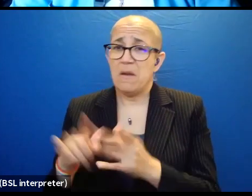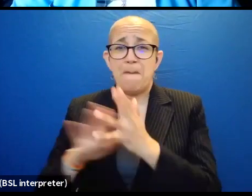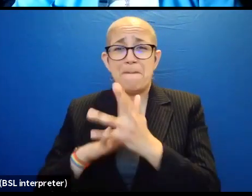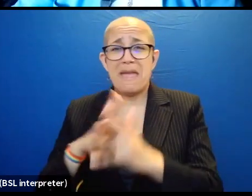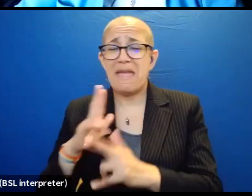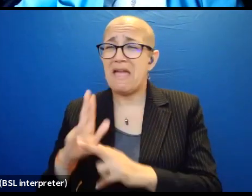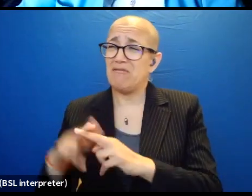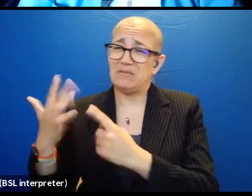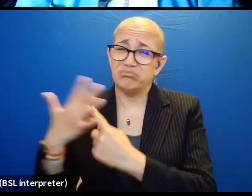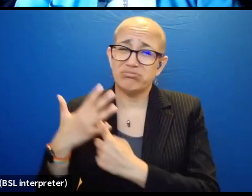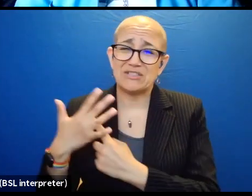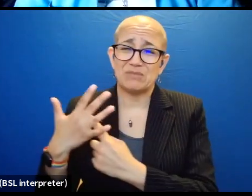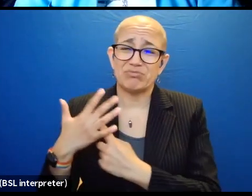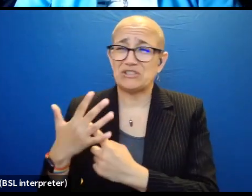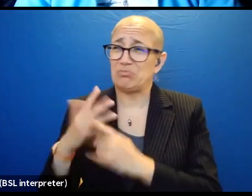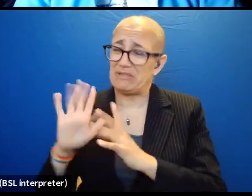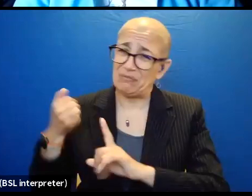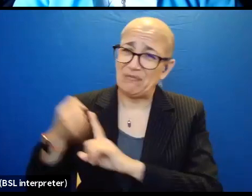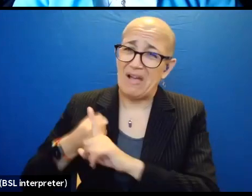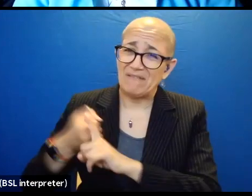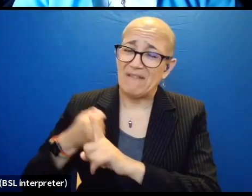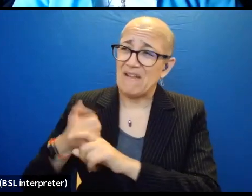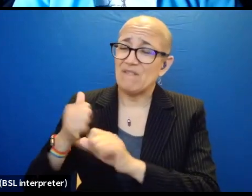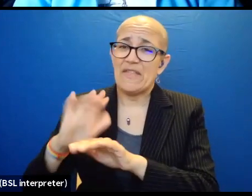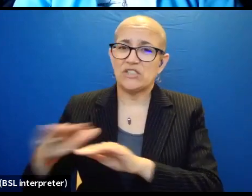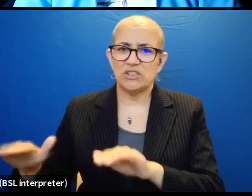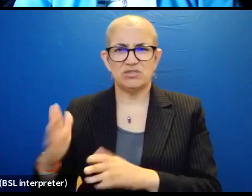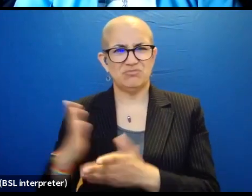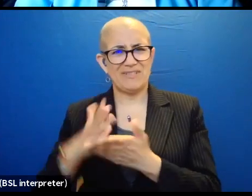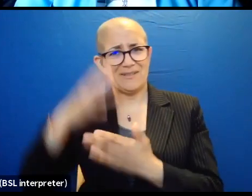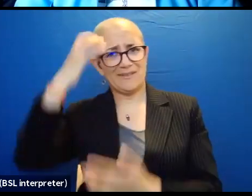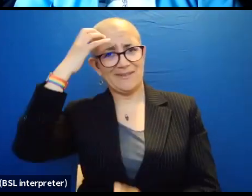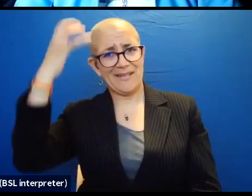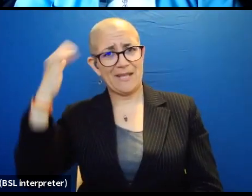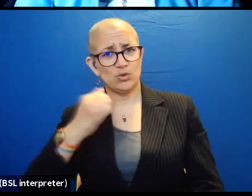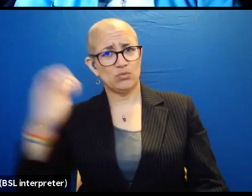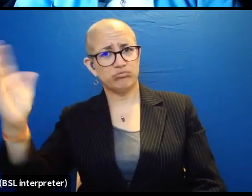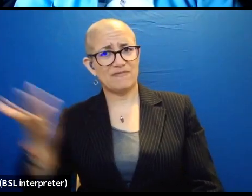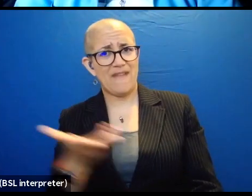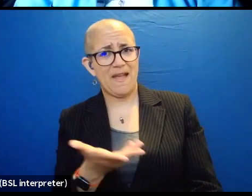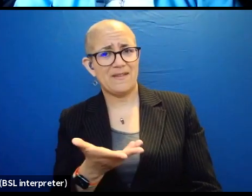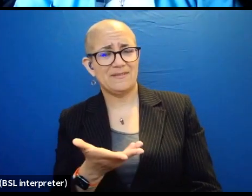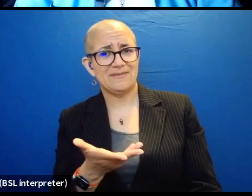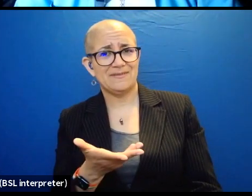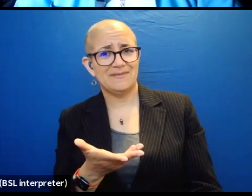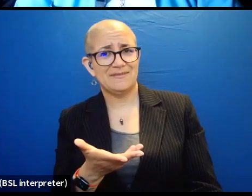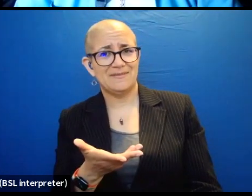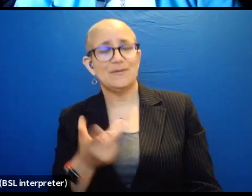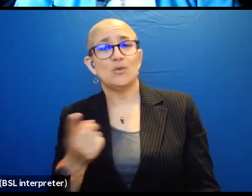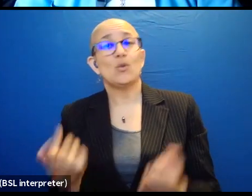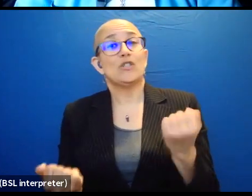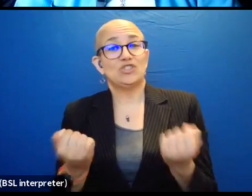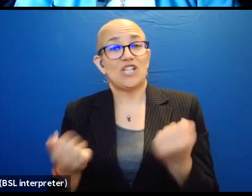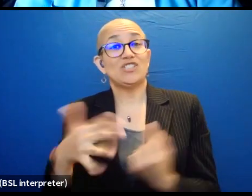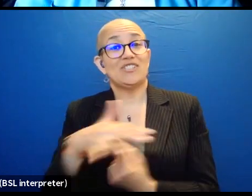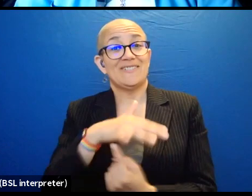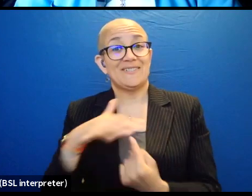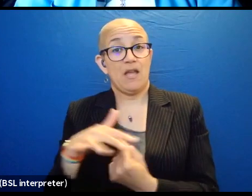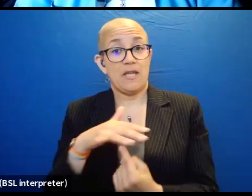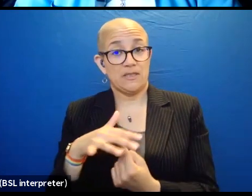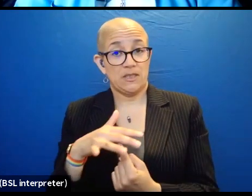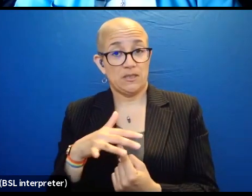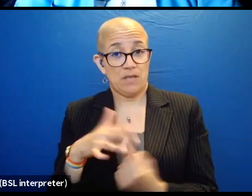fight for their children, when actually it should be the state that is providing this, because you judge, I think, a society on how it treats its